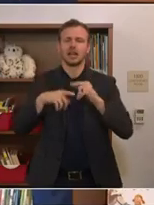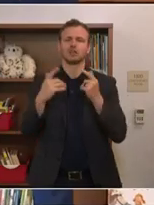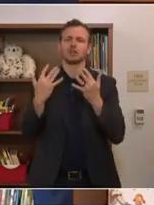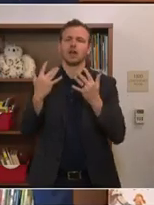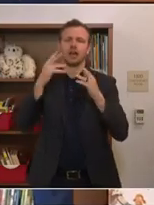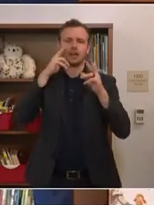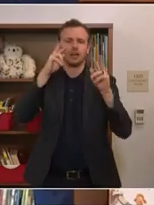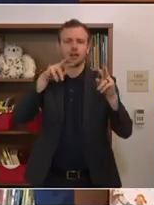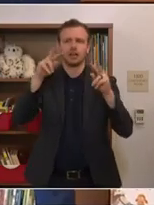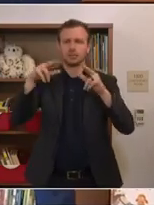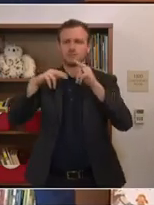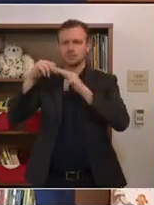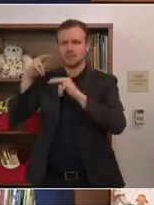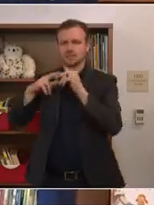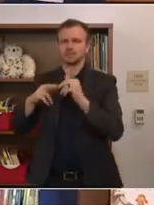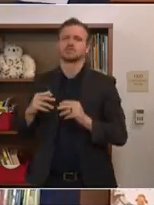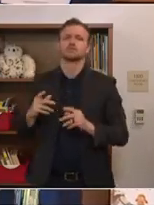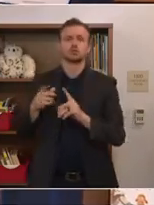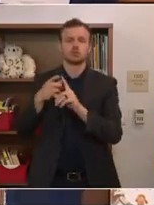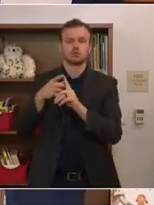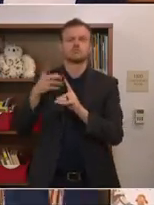this special place. Again, thank you.